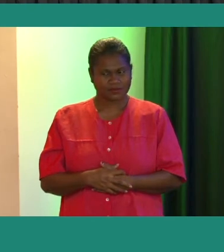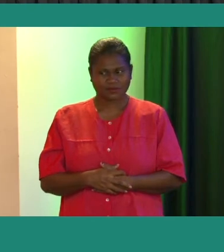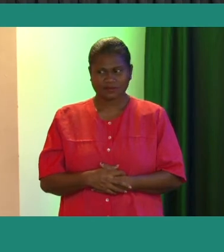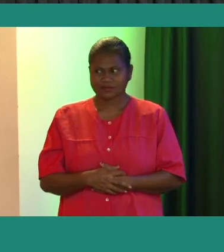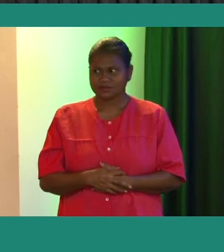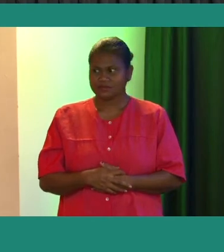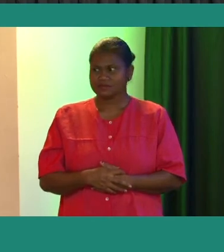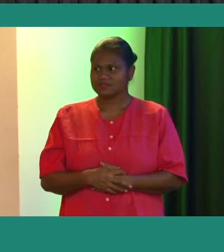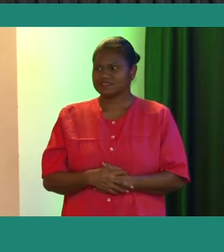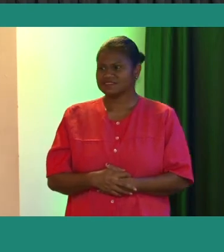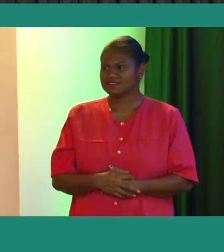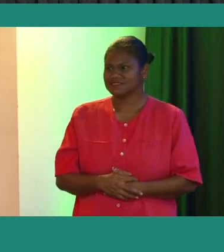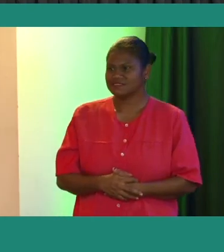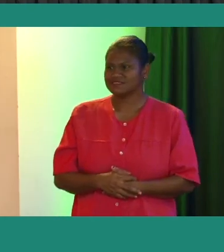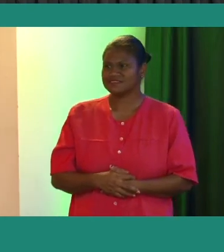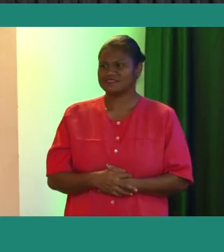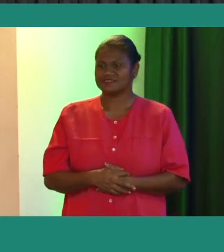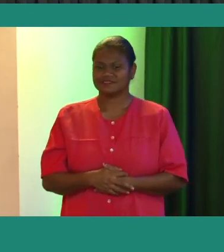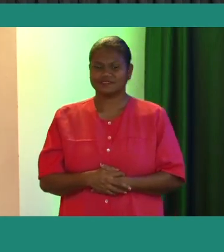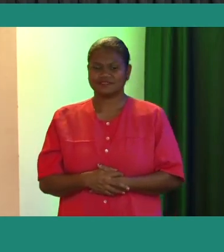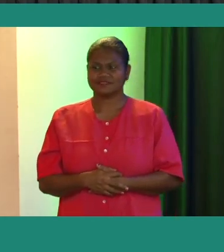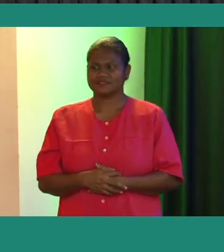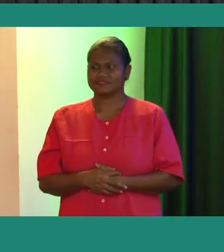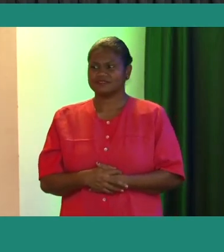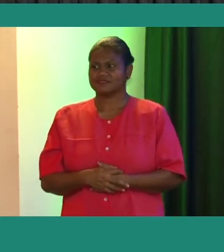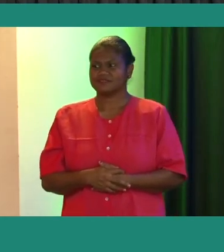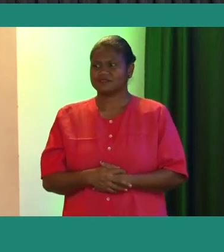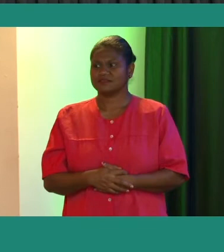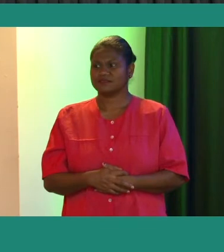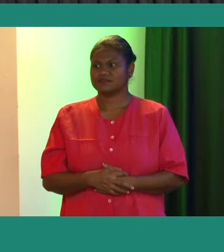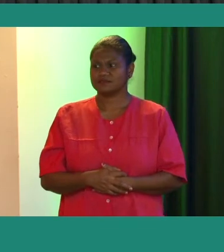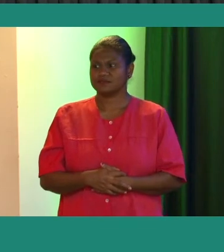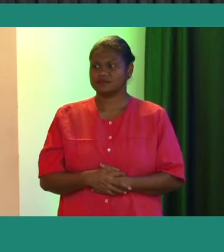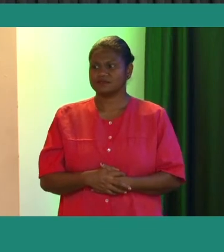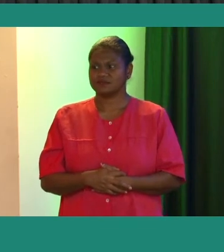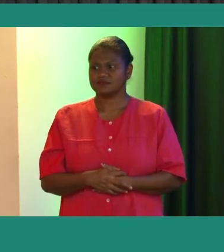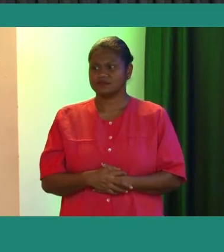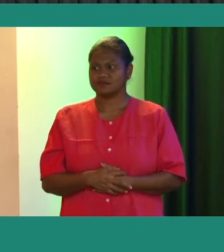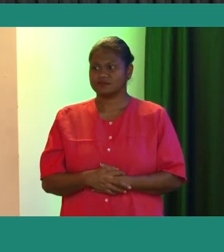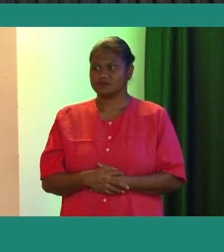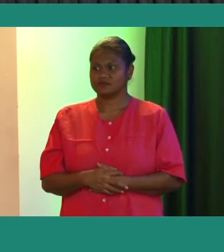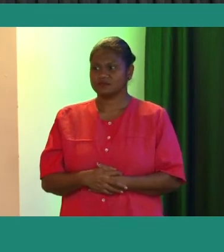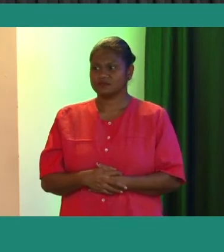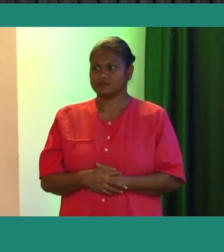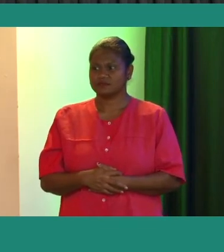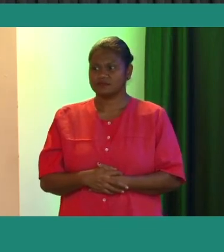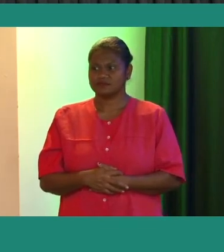which is really needed.